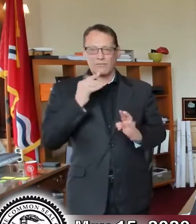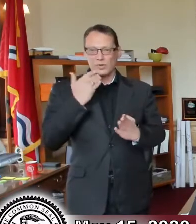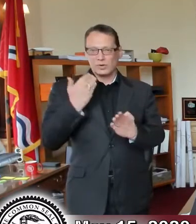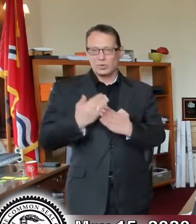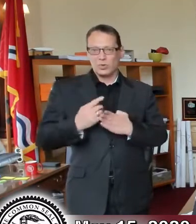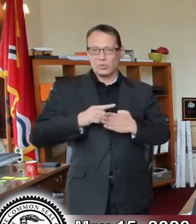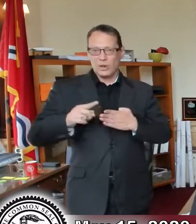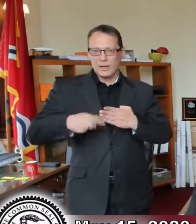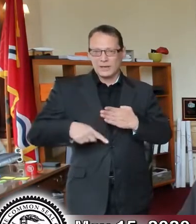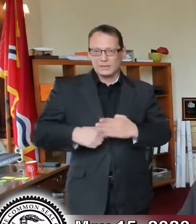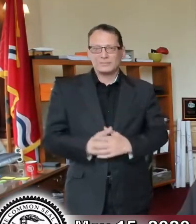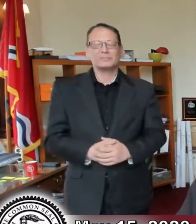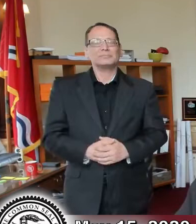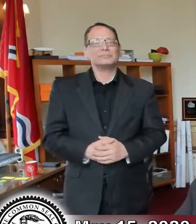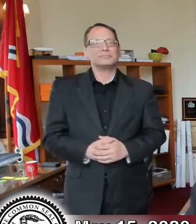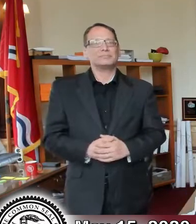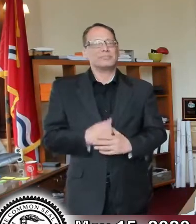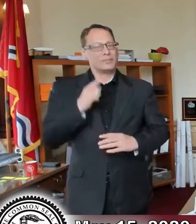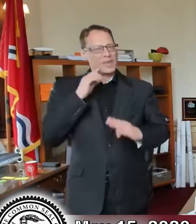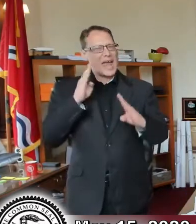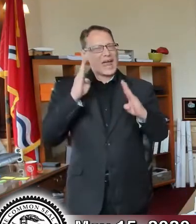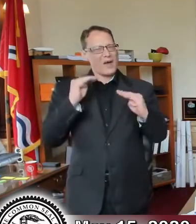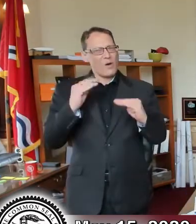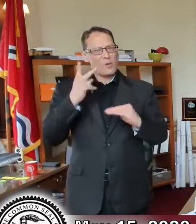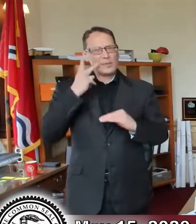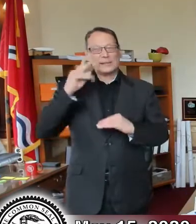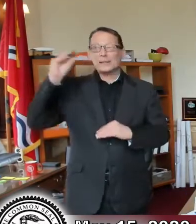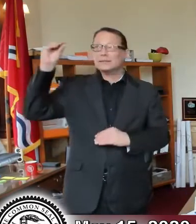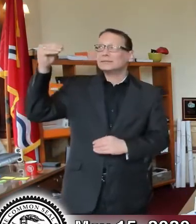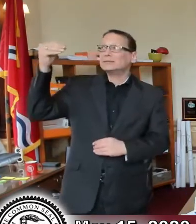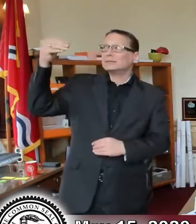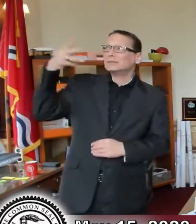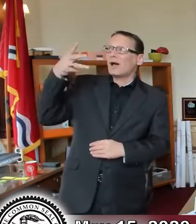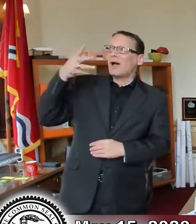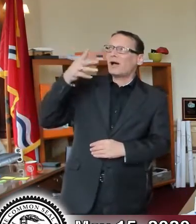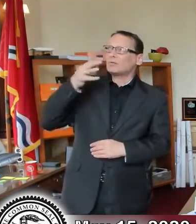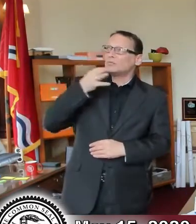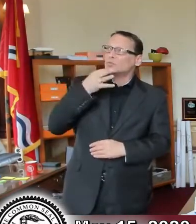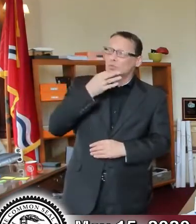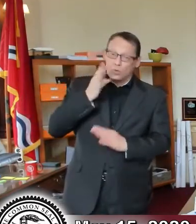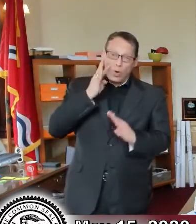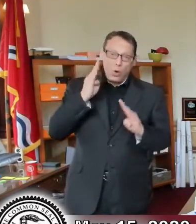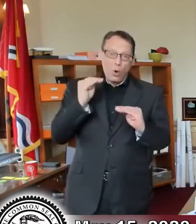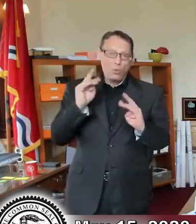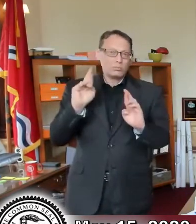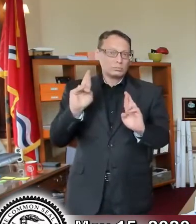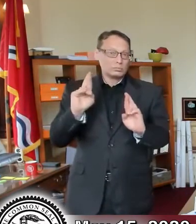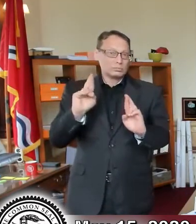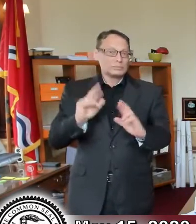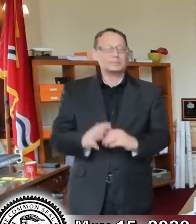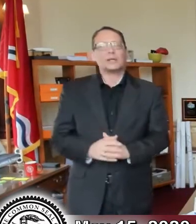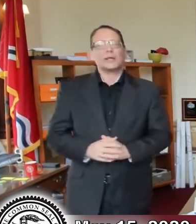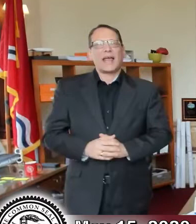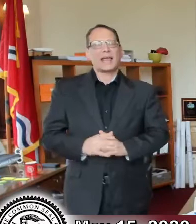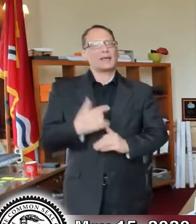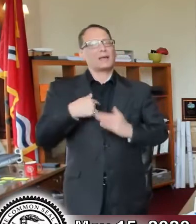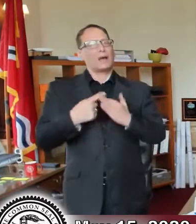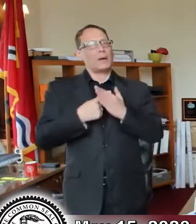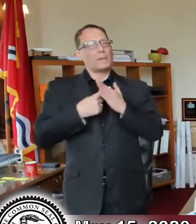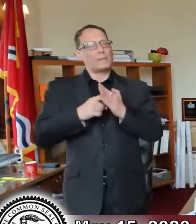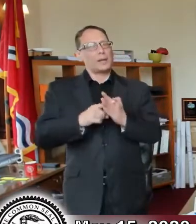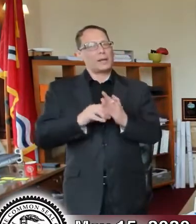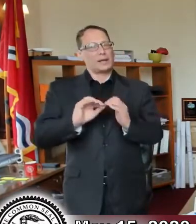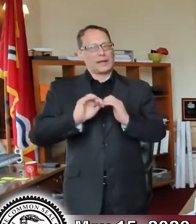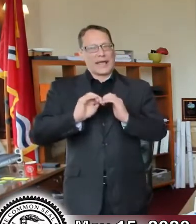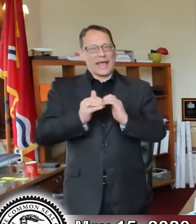good weekend. Hope to see a little bit of Mr. Sunshine for the weekend. Let me begin